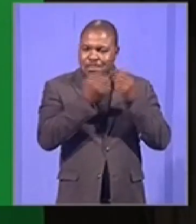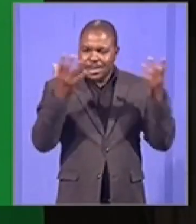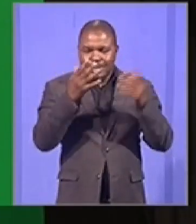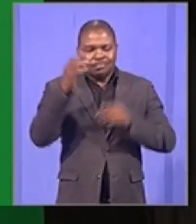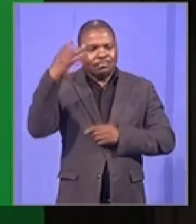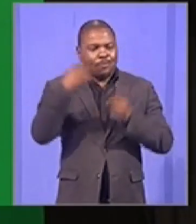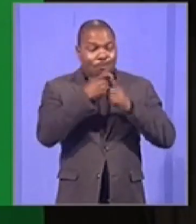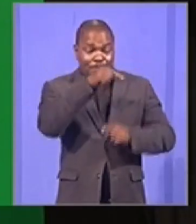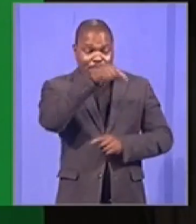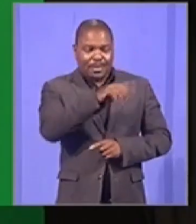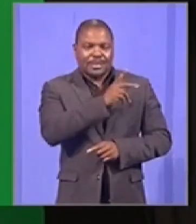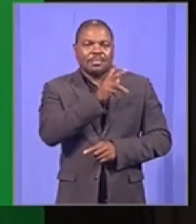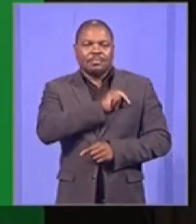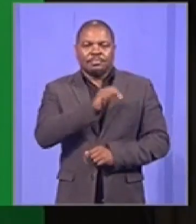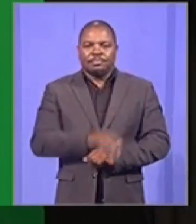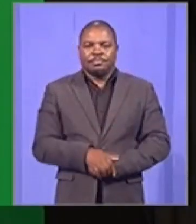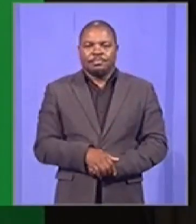technical maths.